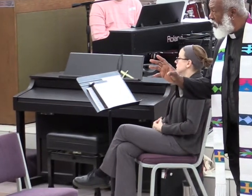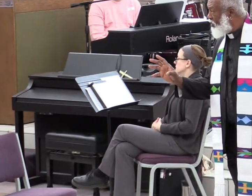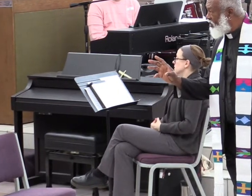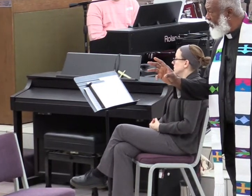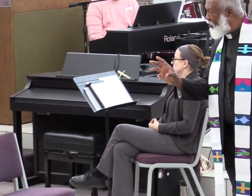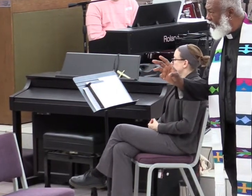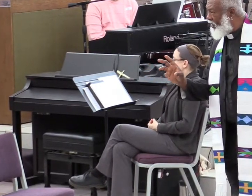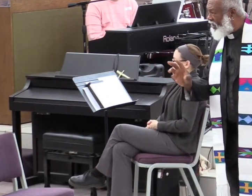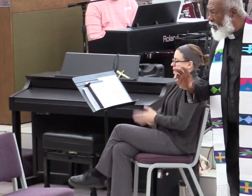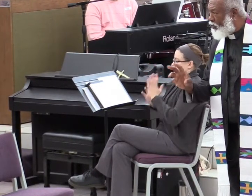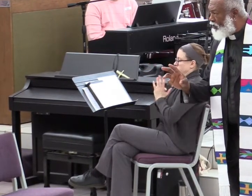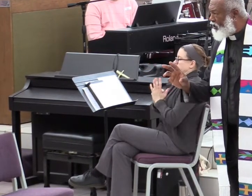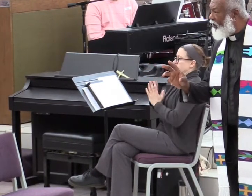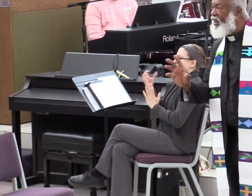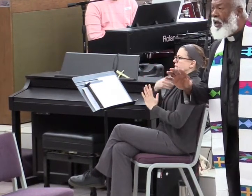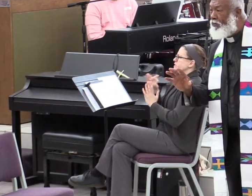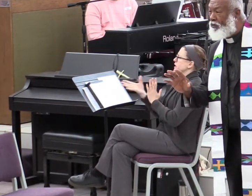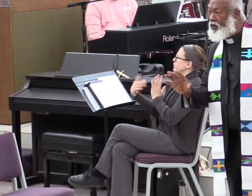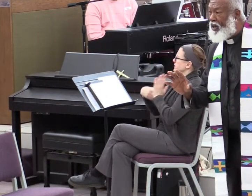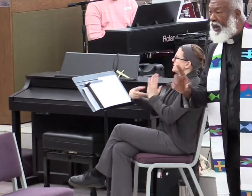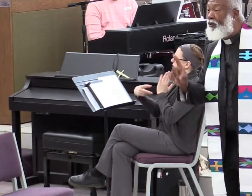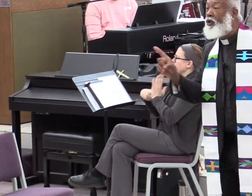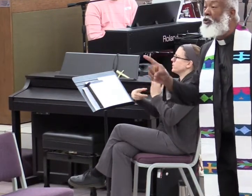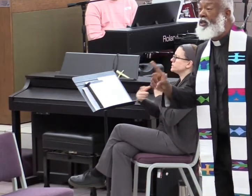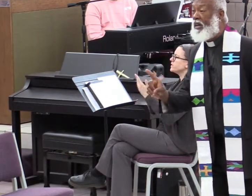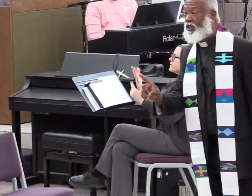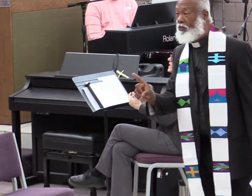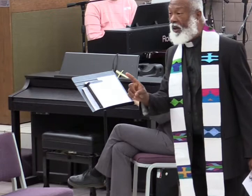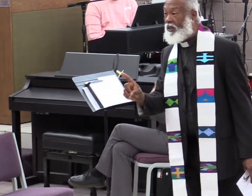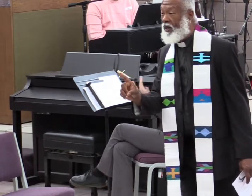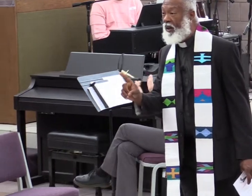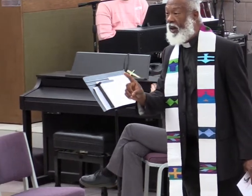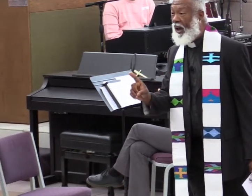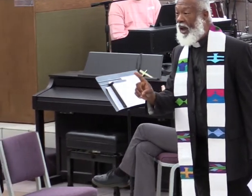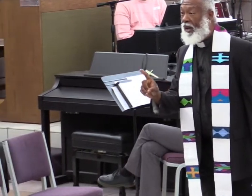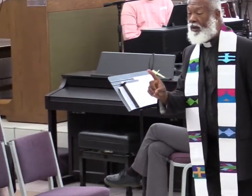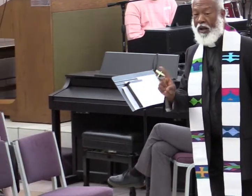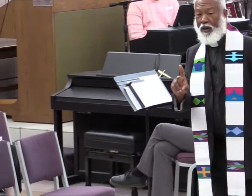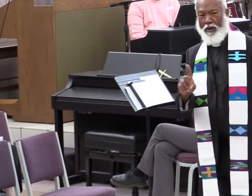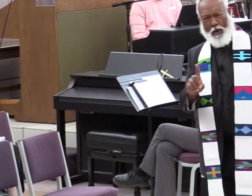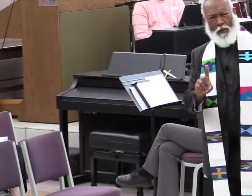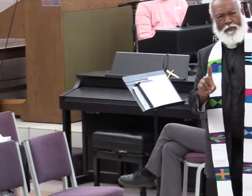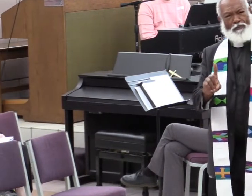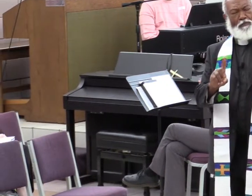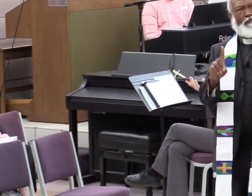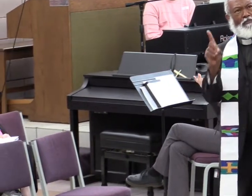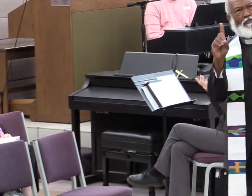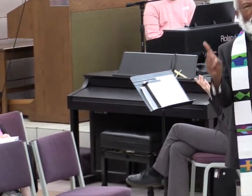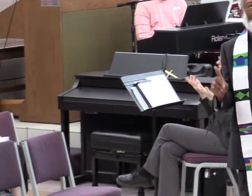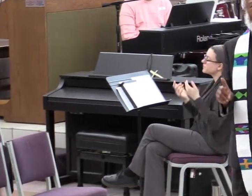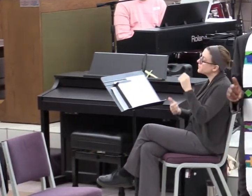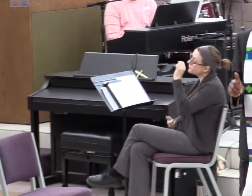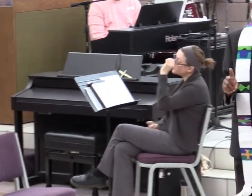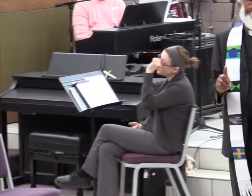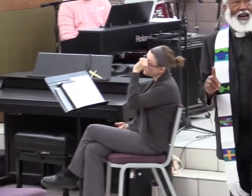hymn. And that there are several examples of hymns in the New Testament. And you know,